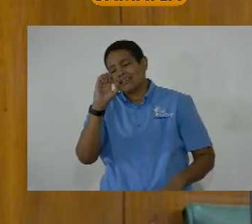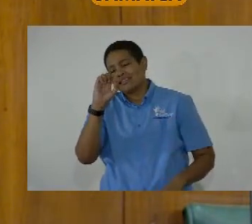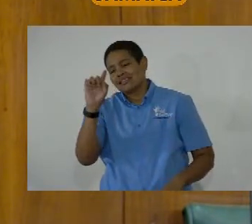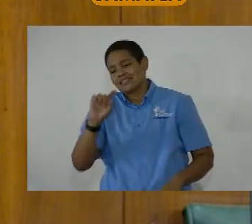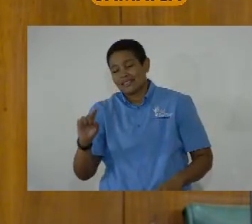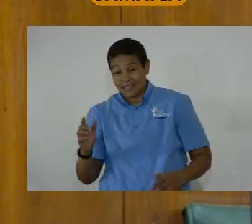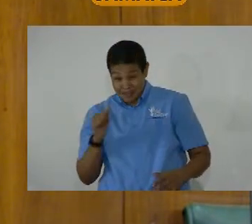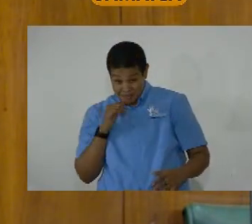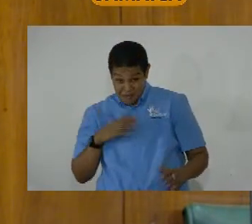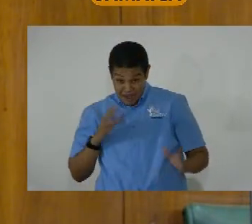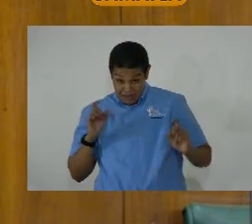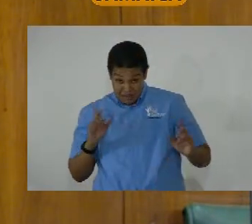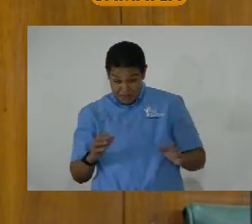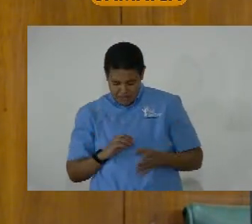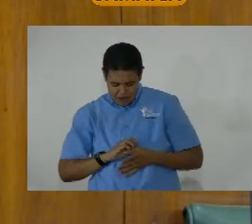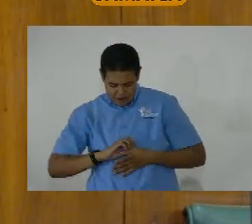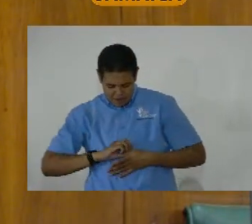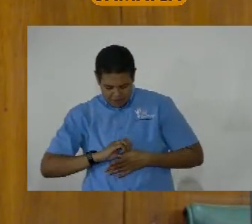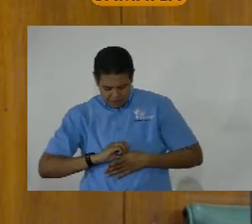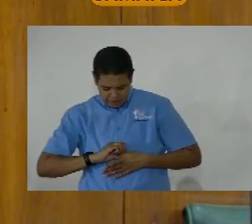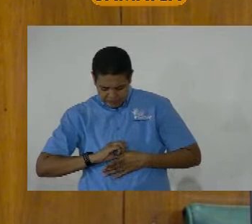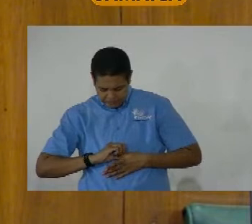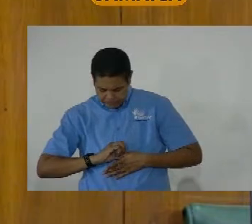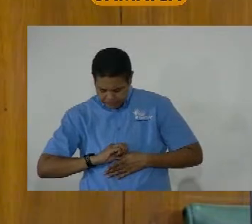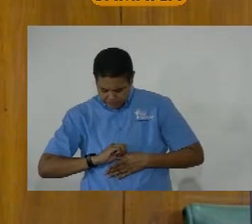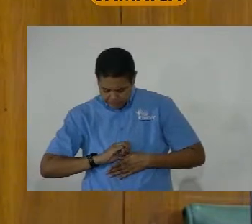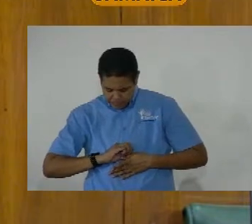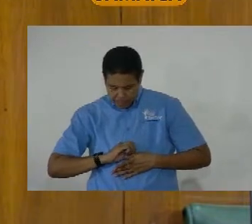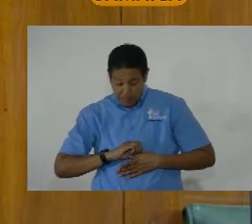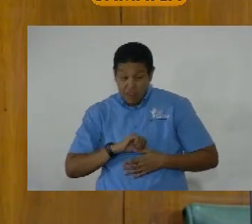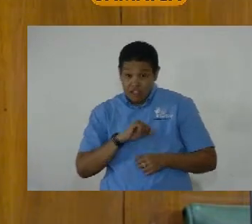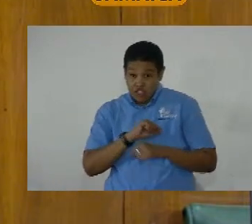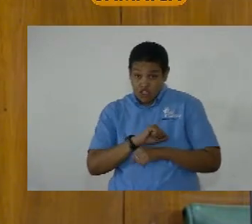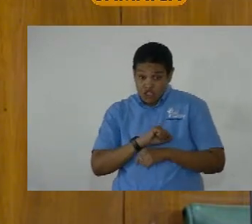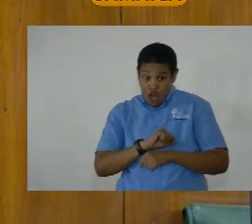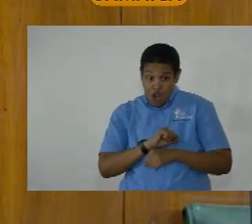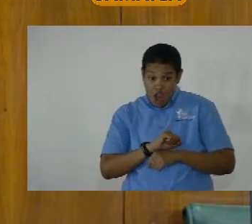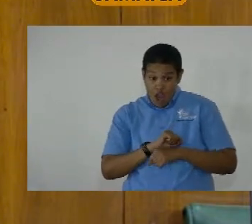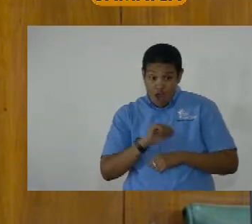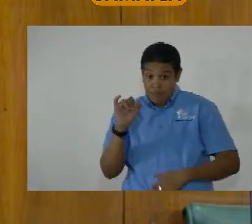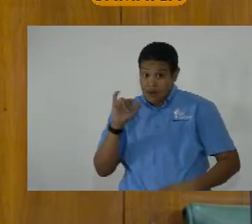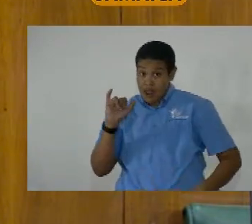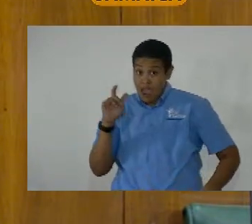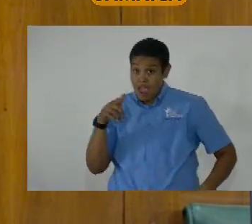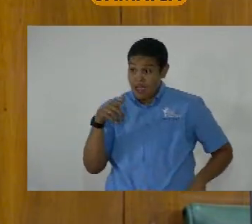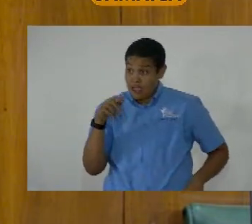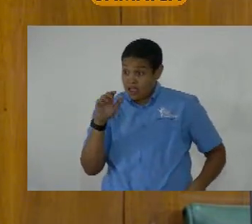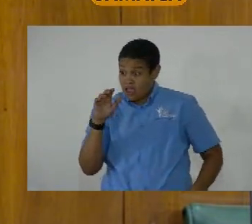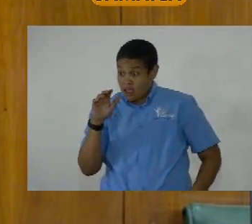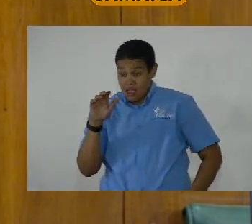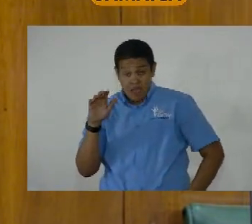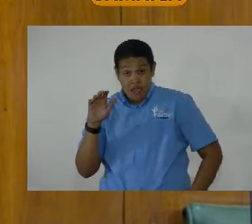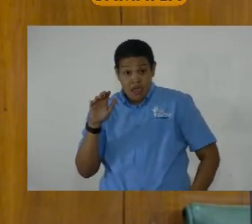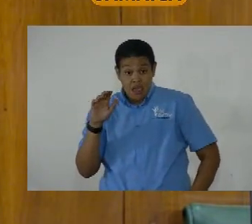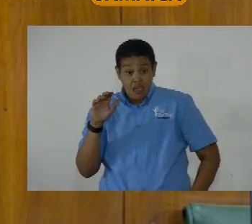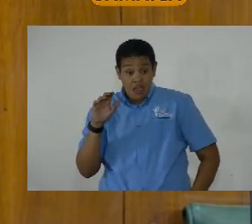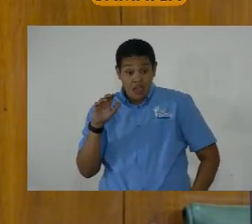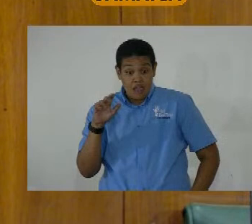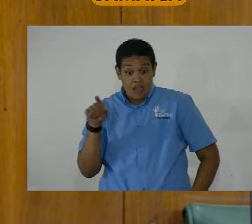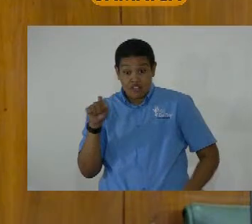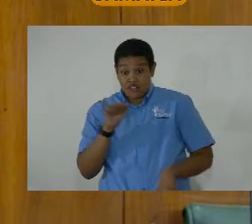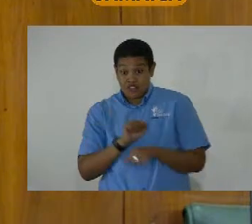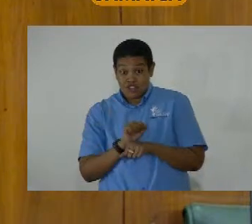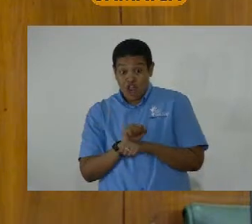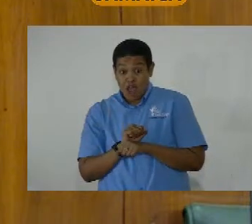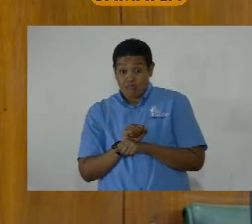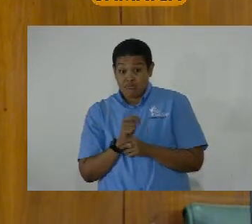Madam Speaker, the jobs that are possible are jobs that are not even, some of them